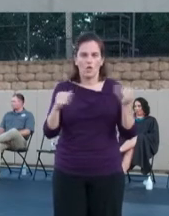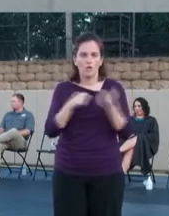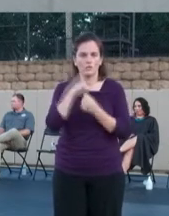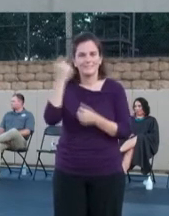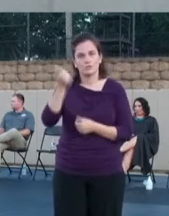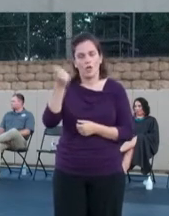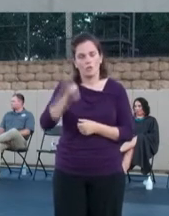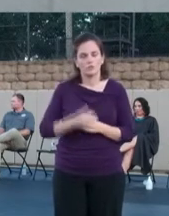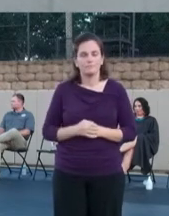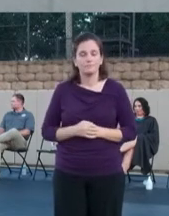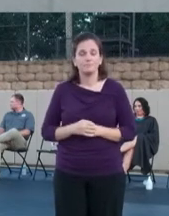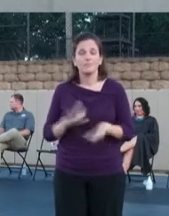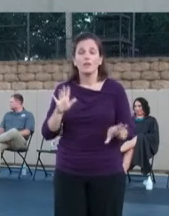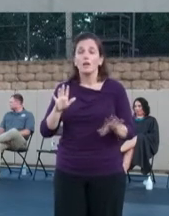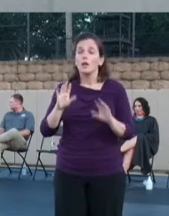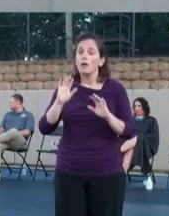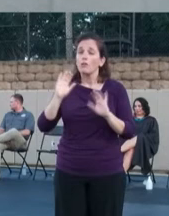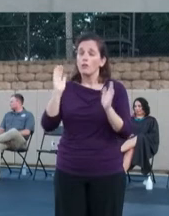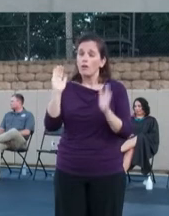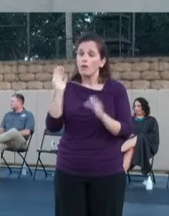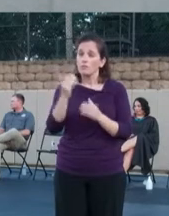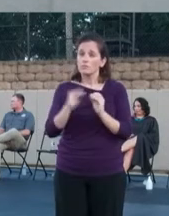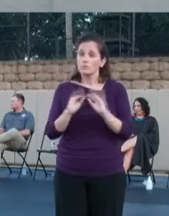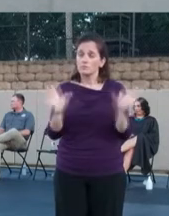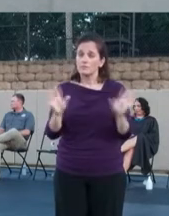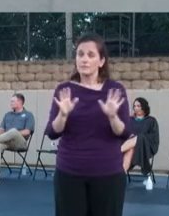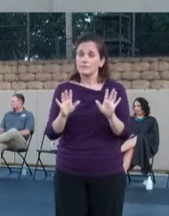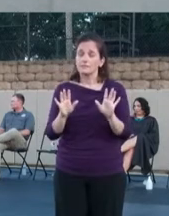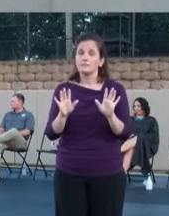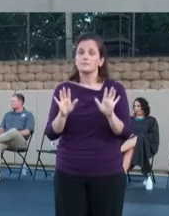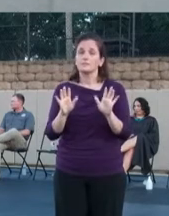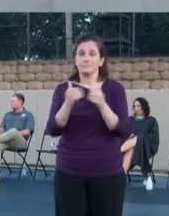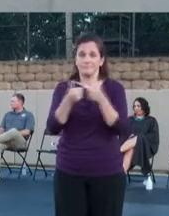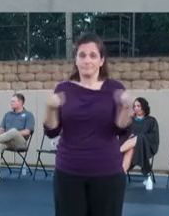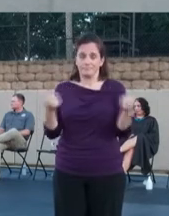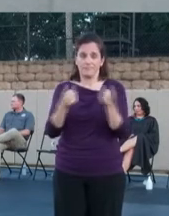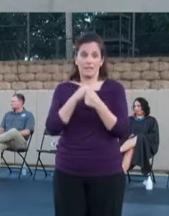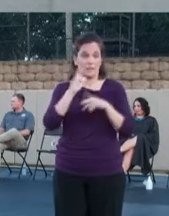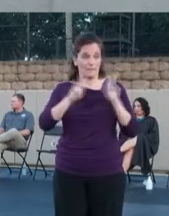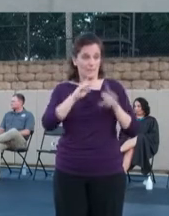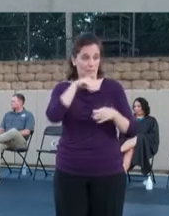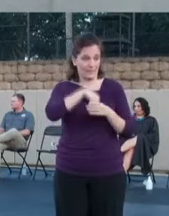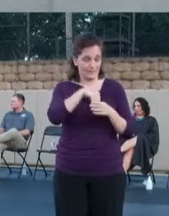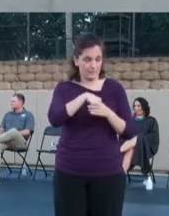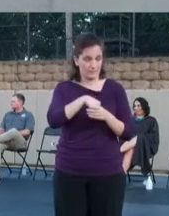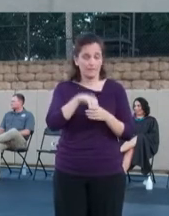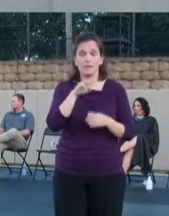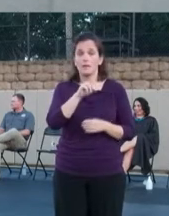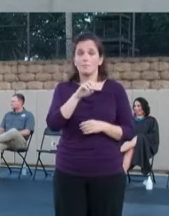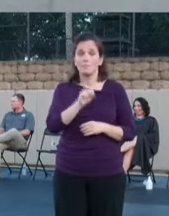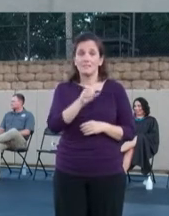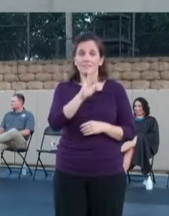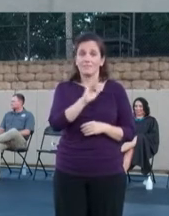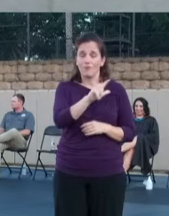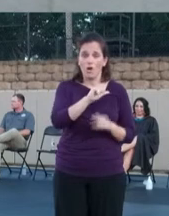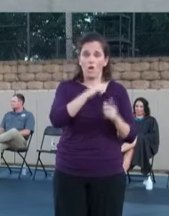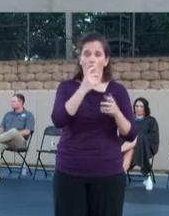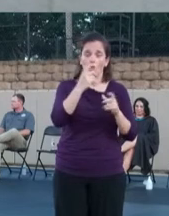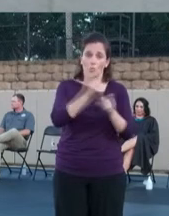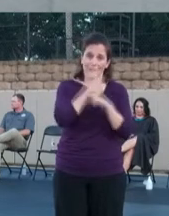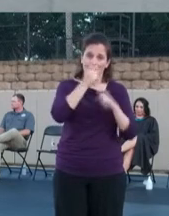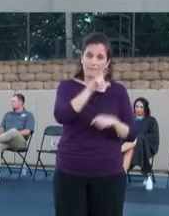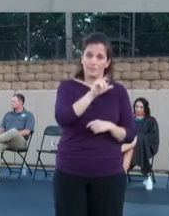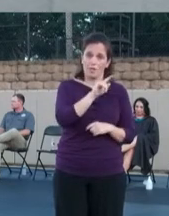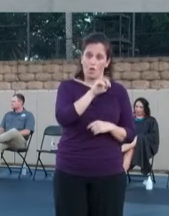that what sets Eastview apart from other schools is those within it. Whether it's Miss Ball winning the lottery or Miss Ariana